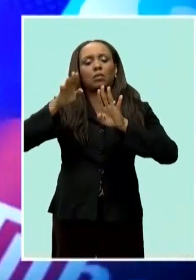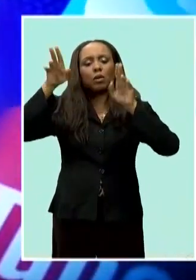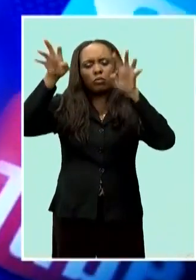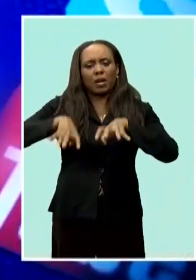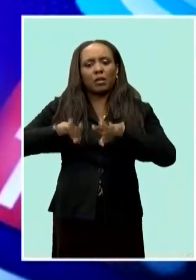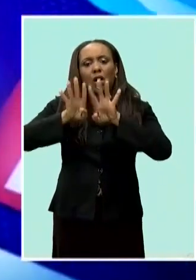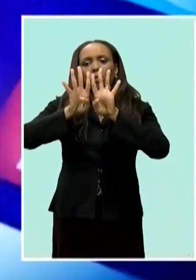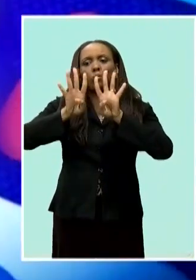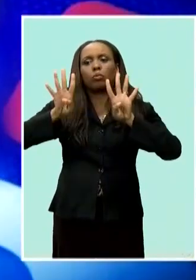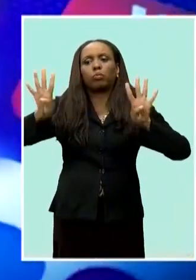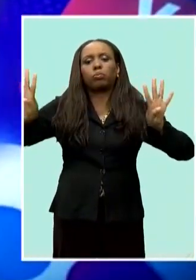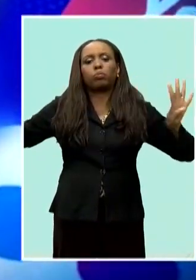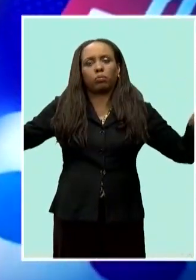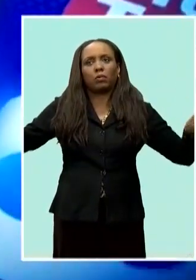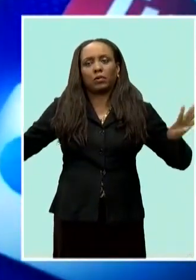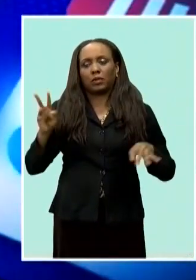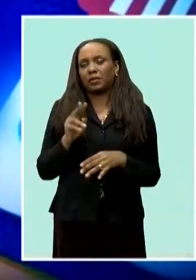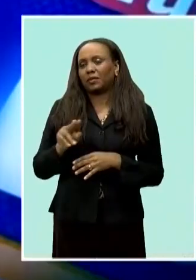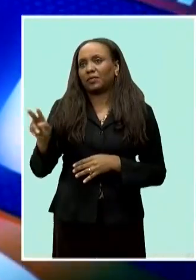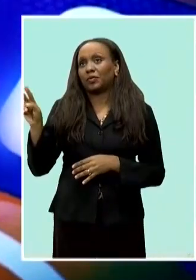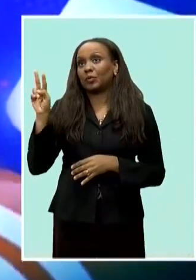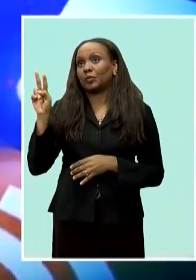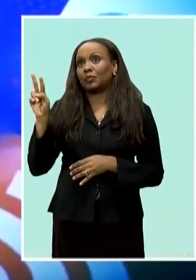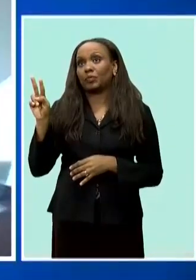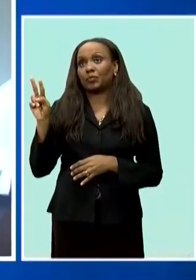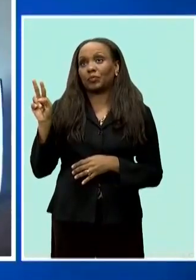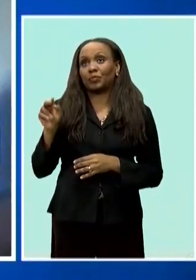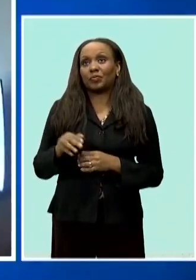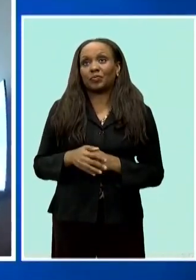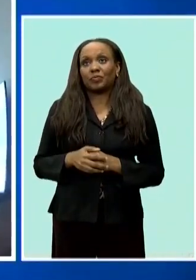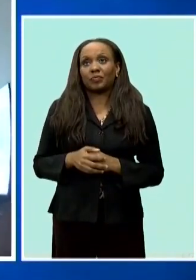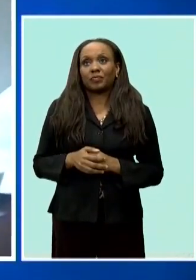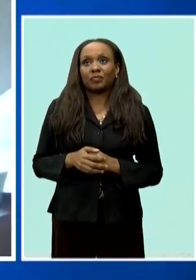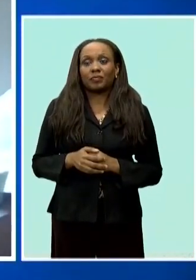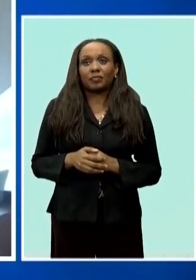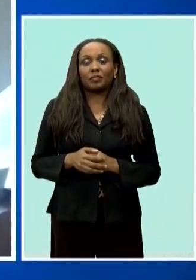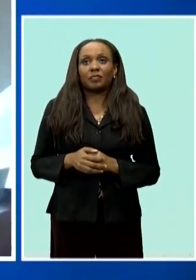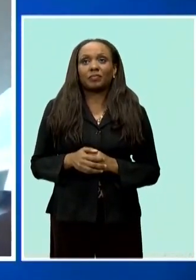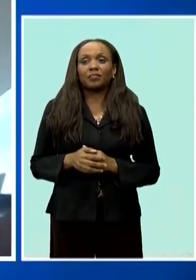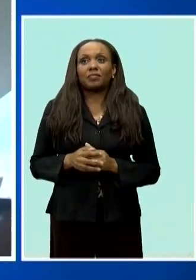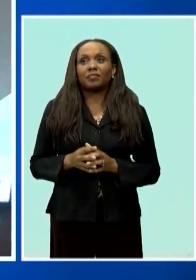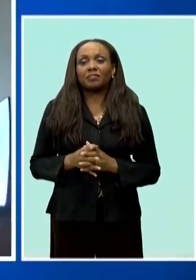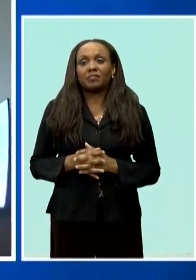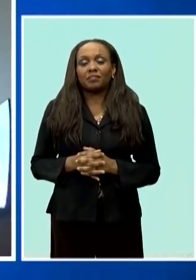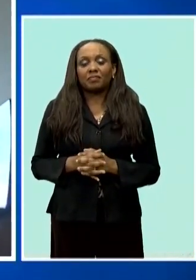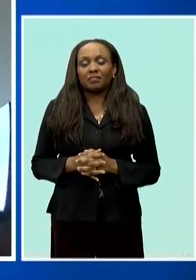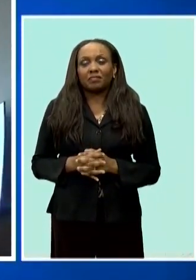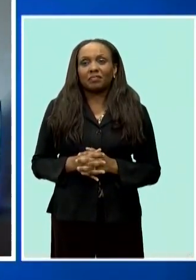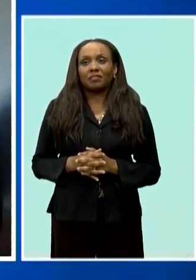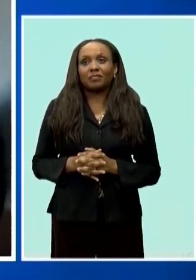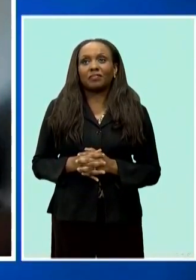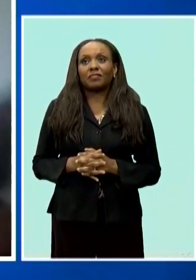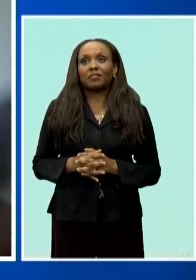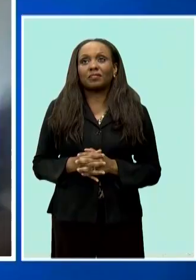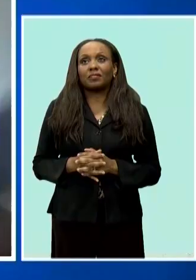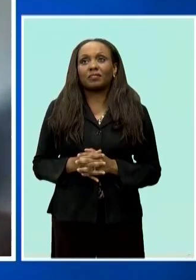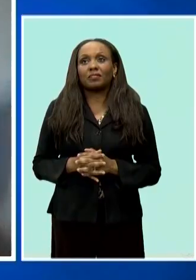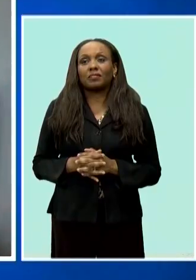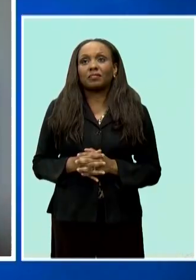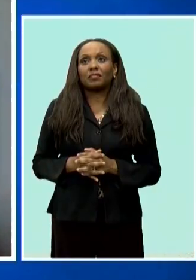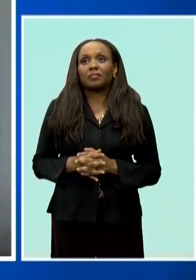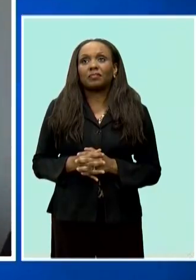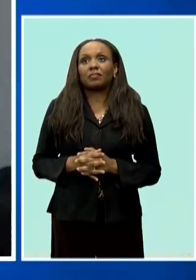Denver after he was hauled out of his hotel in handcuffs. Why? The man, Andrew Collins, was in his hotel room in his